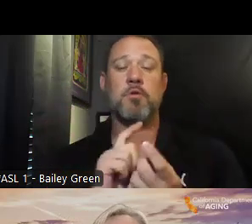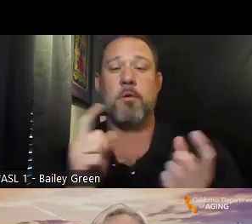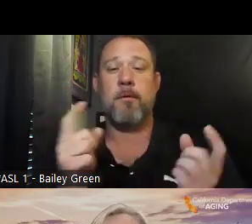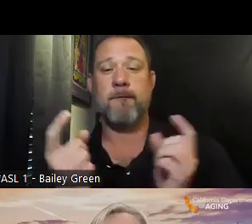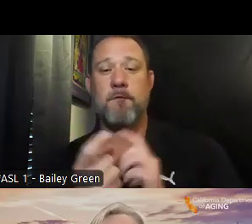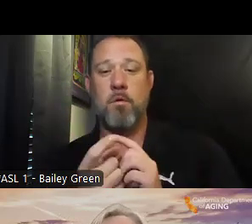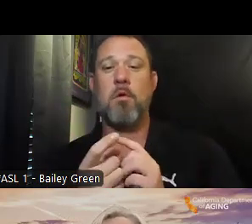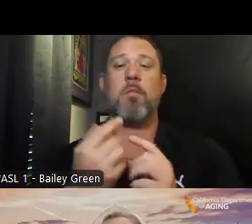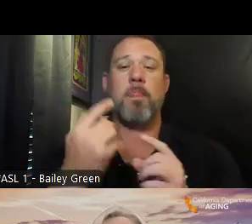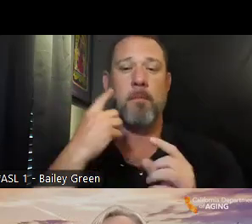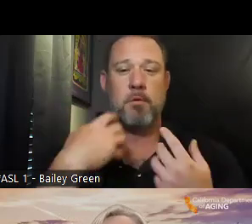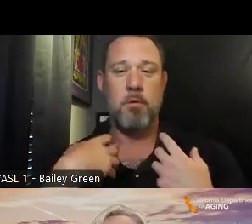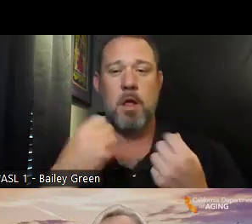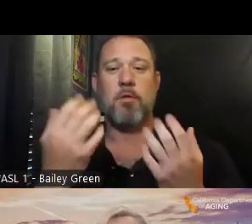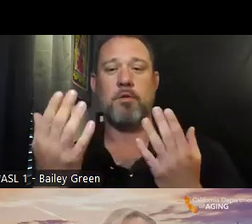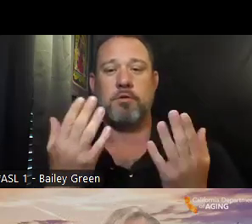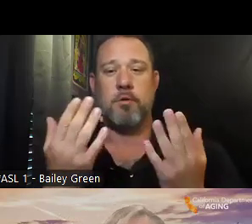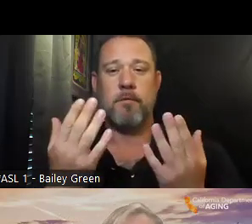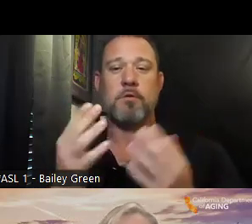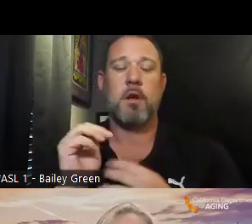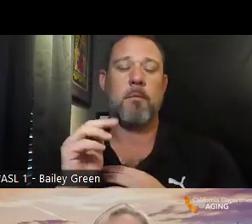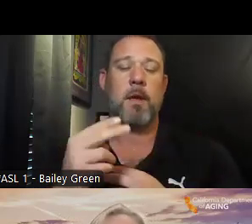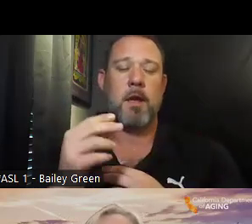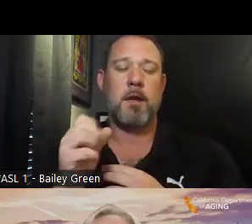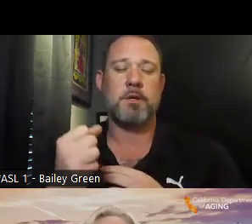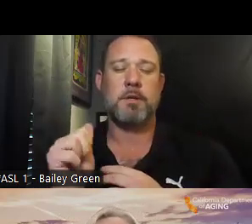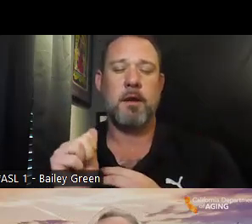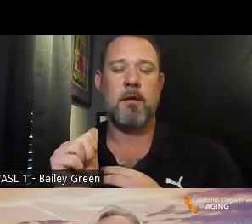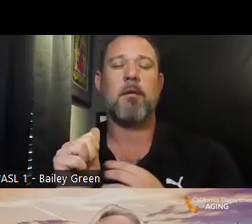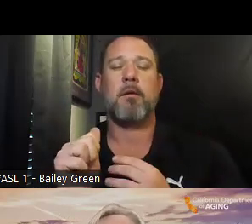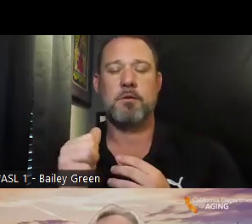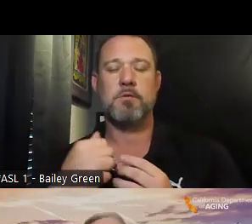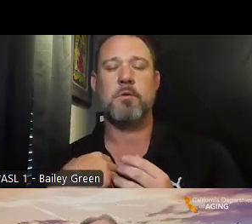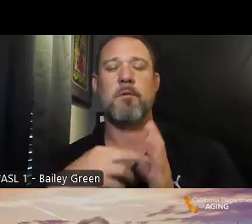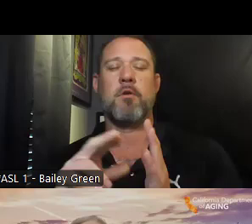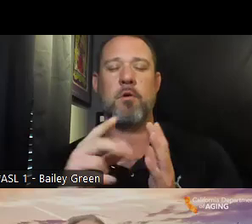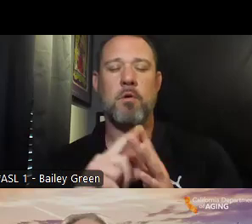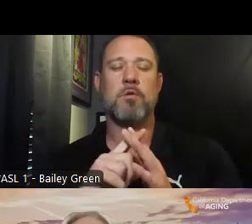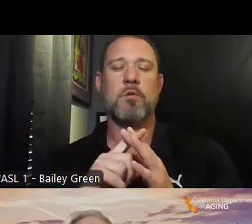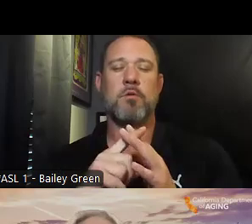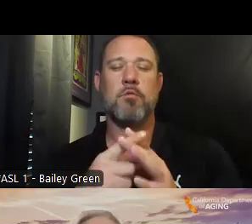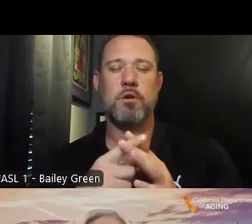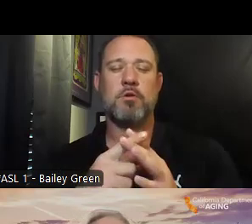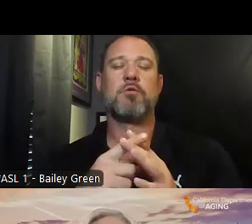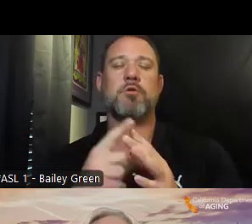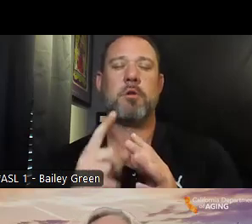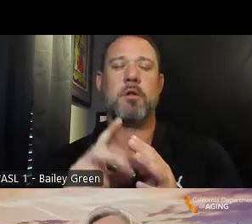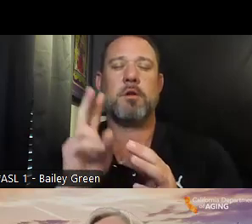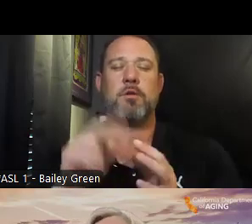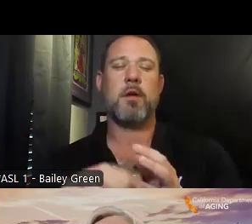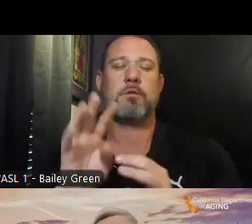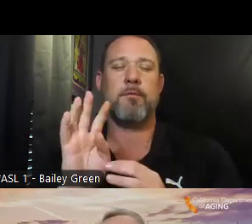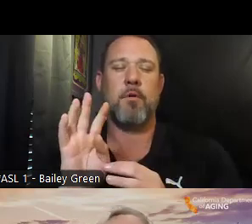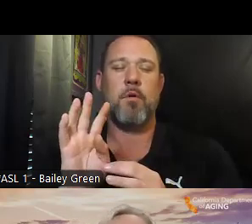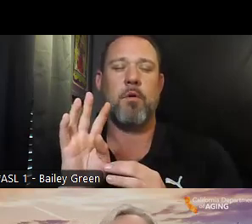the Mental Health Services Act, or MHSA as we referred to it, which was originally passed in 2004. It